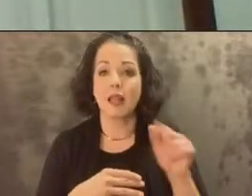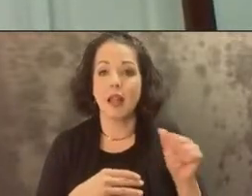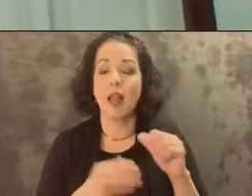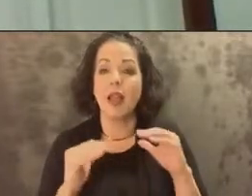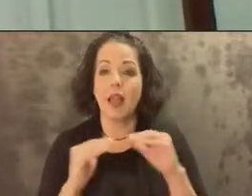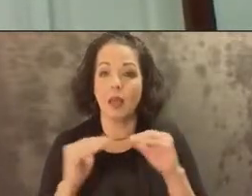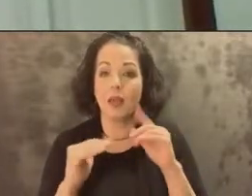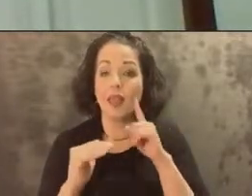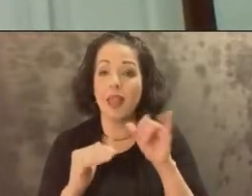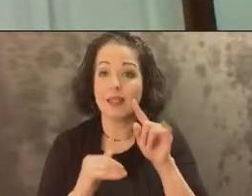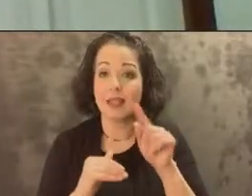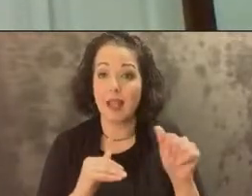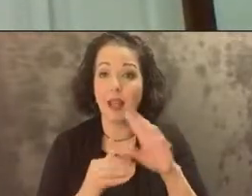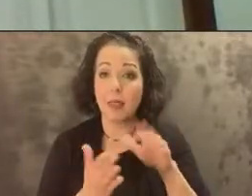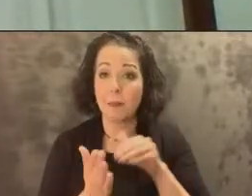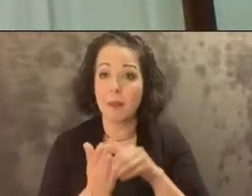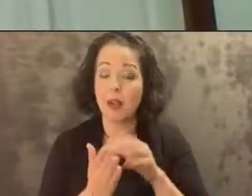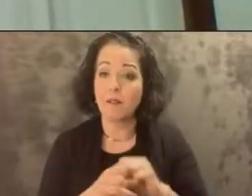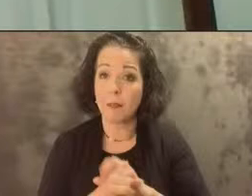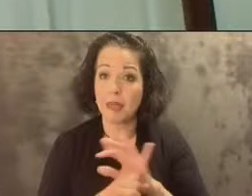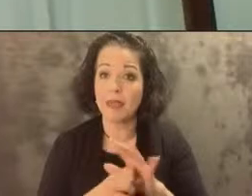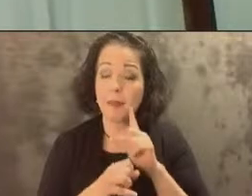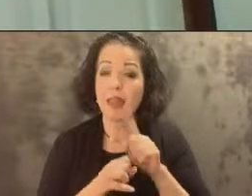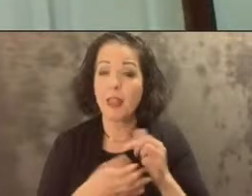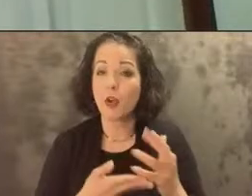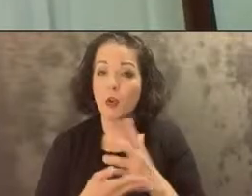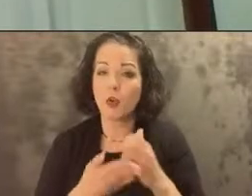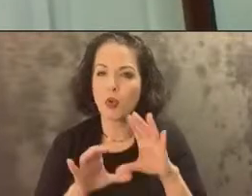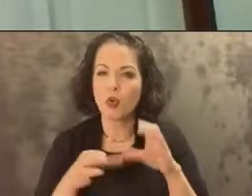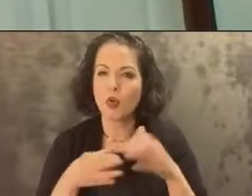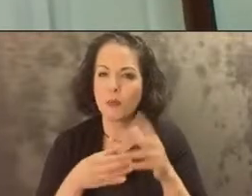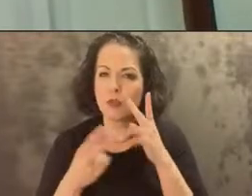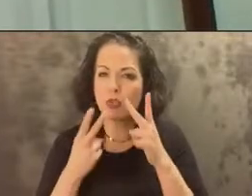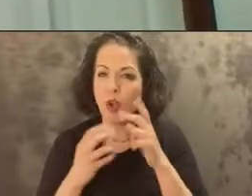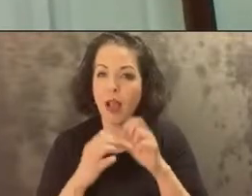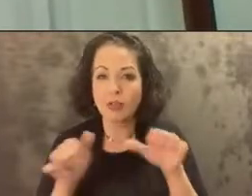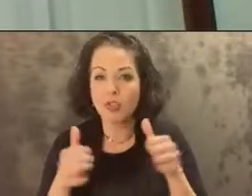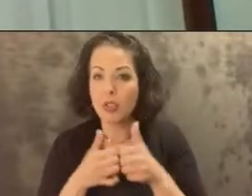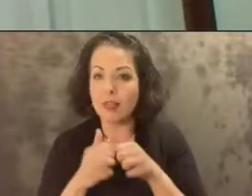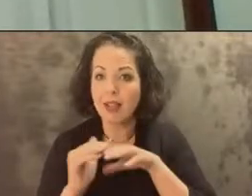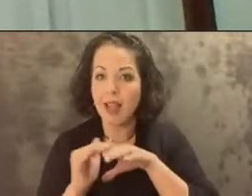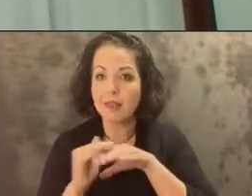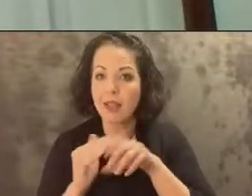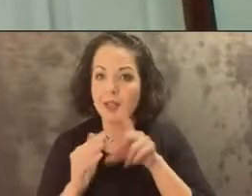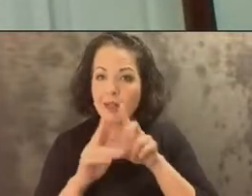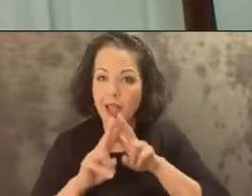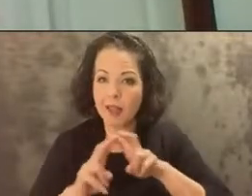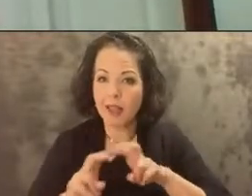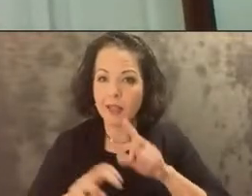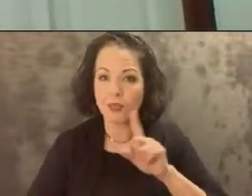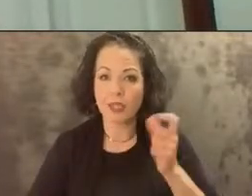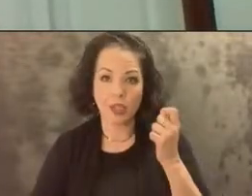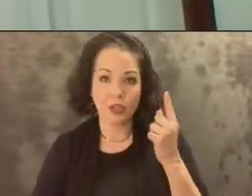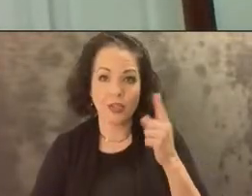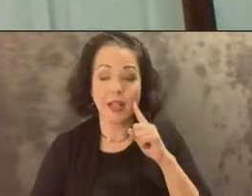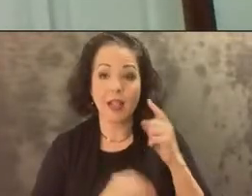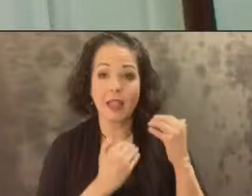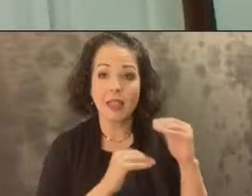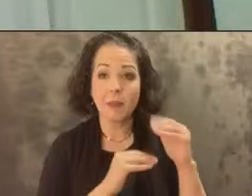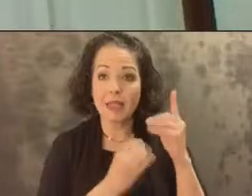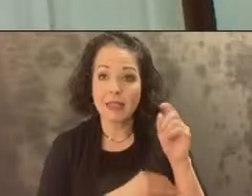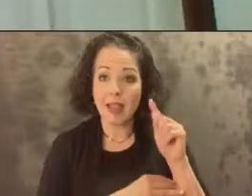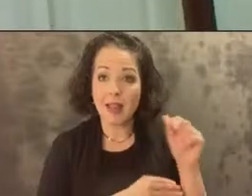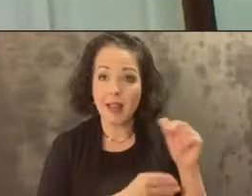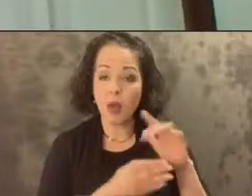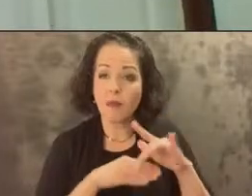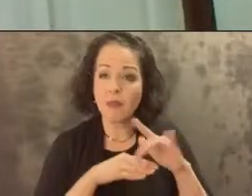in the midst of the COVID-19 pandemic as the group saw how difficult it was to access, analyze, and understand the limited data that were available